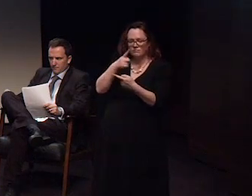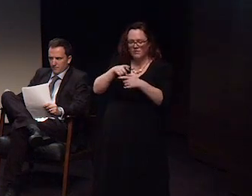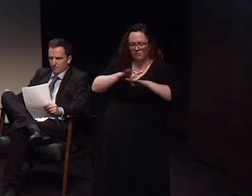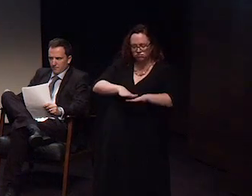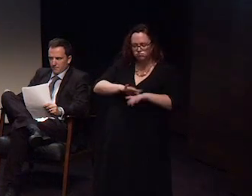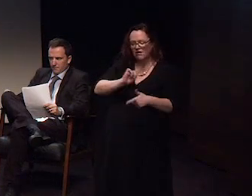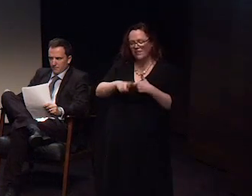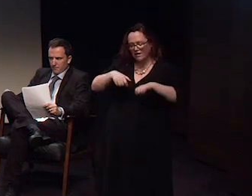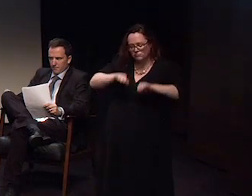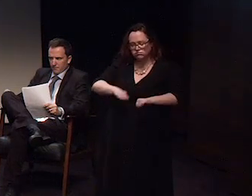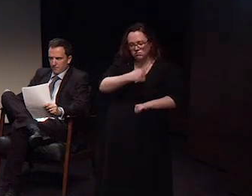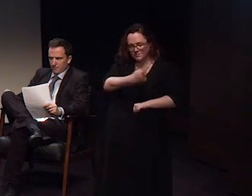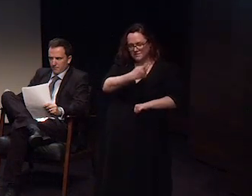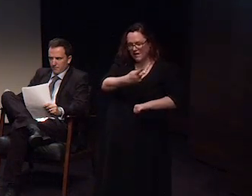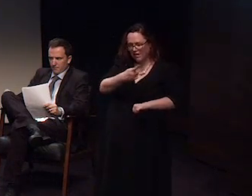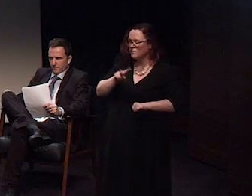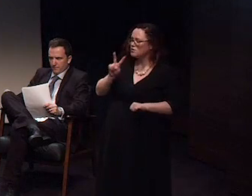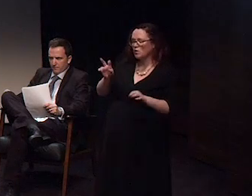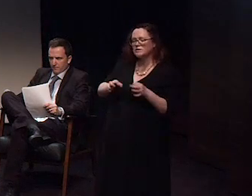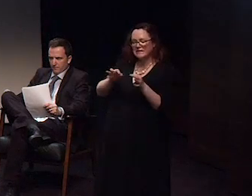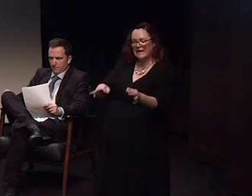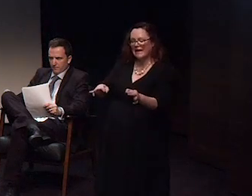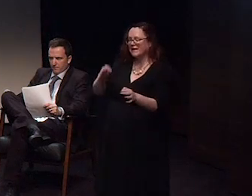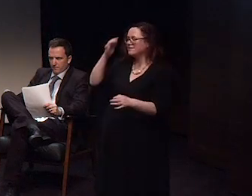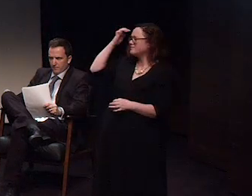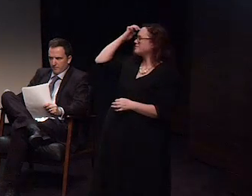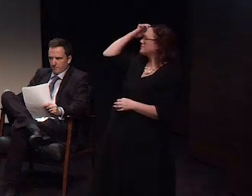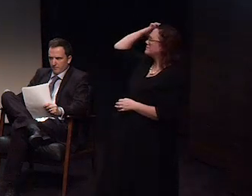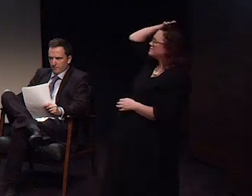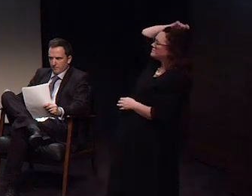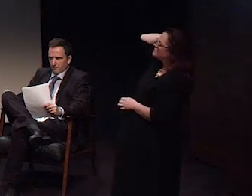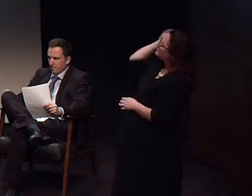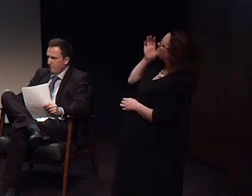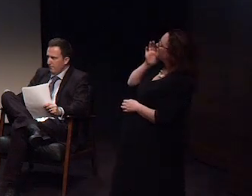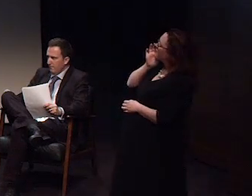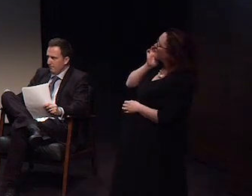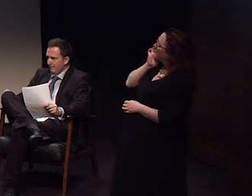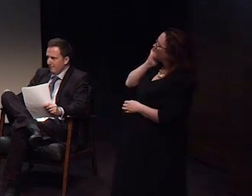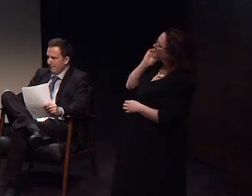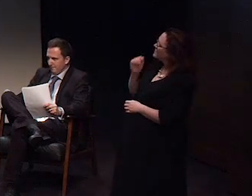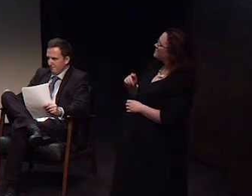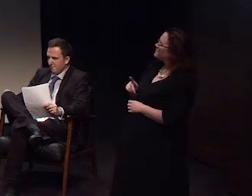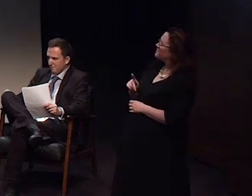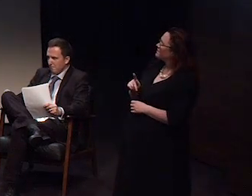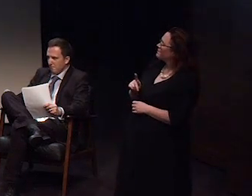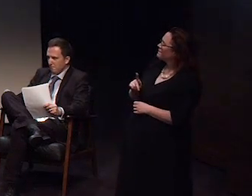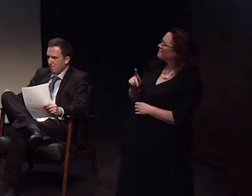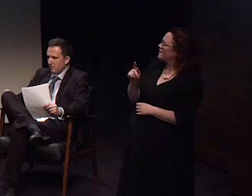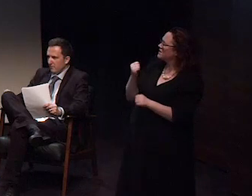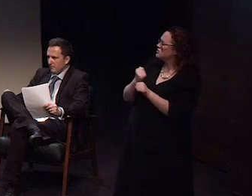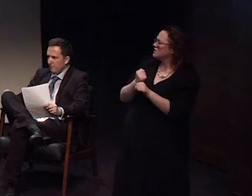Then they performed the CPR in relay until the arrival of the paramedics around 8 minutes in